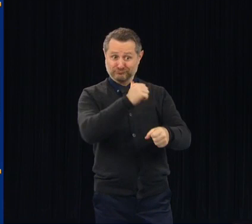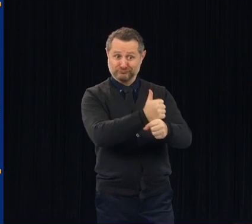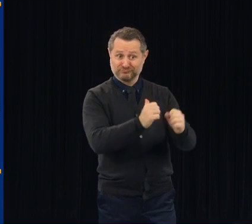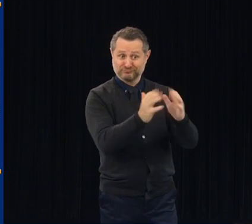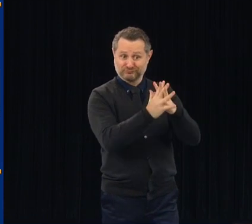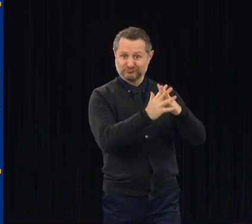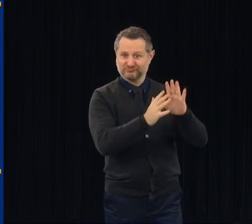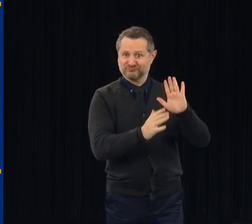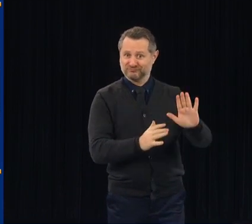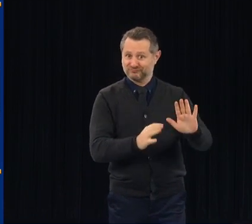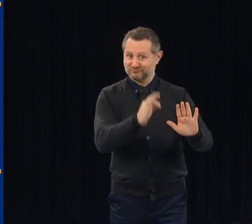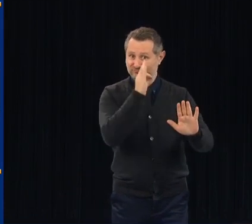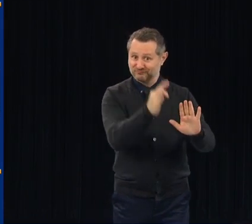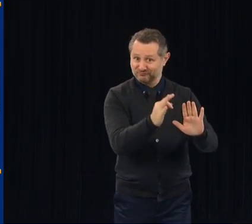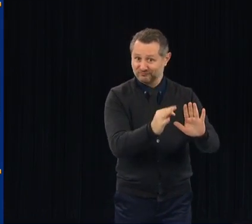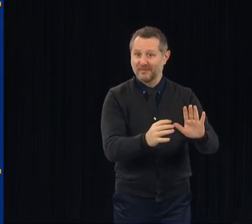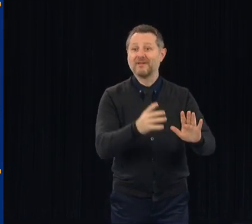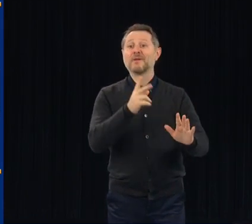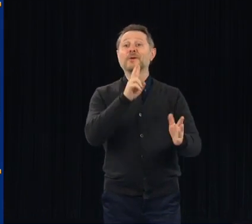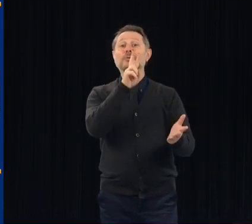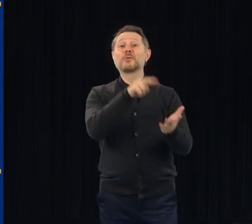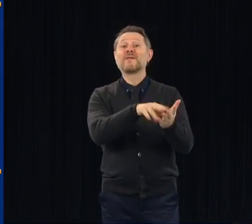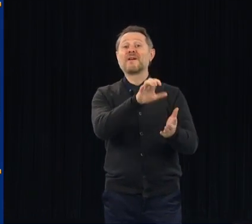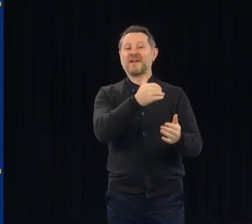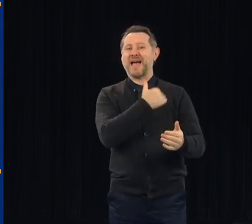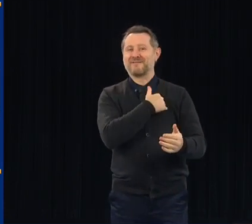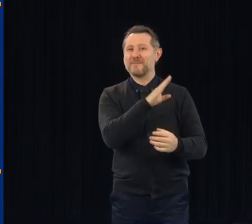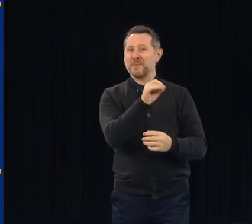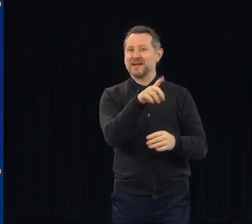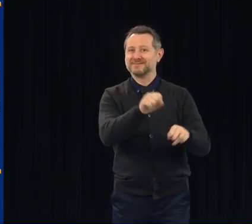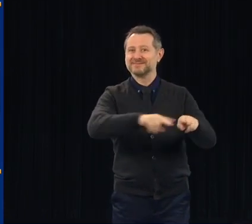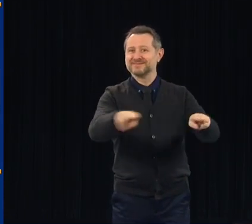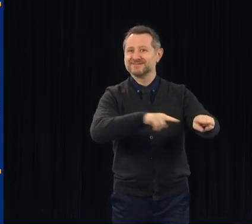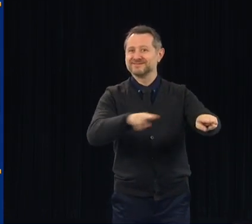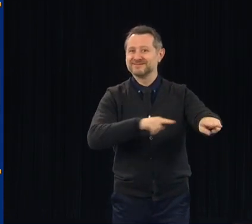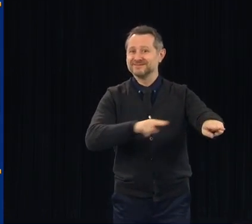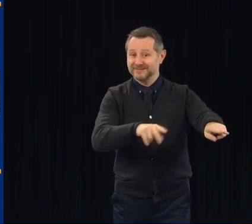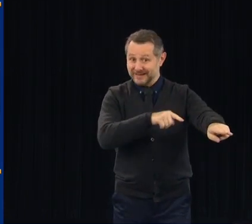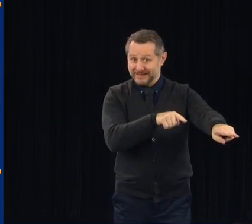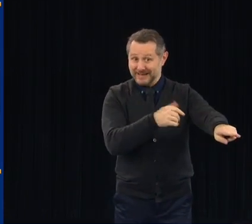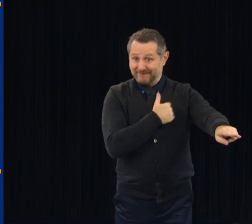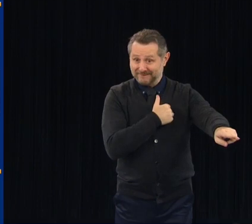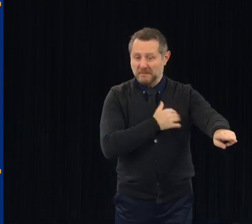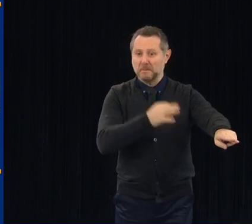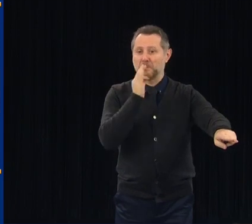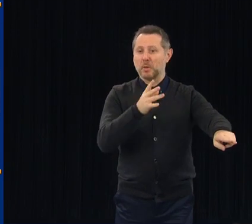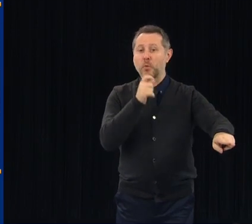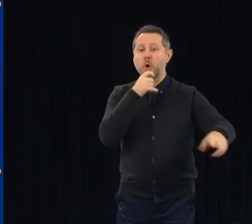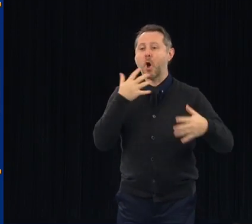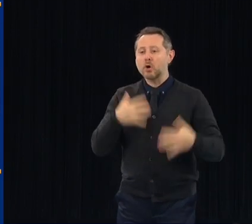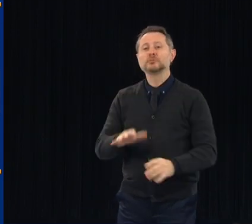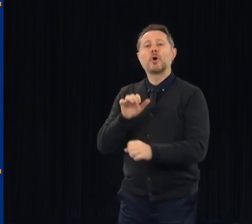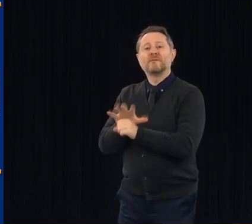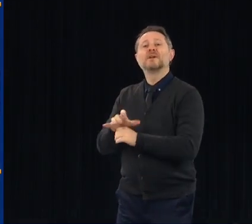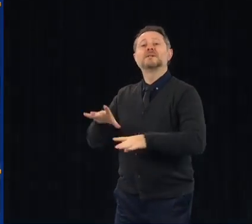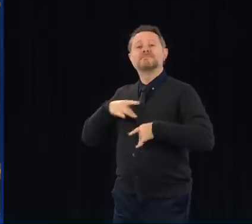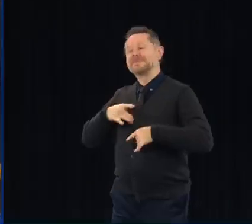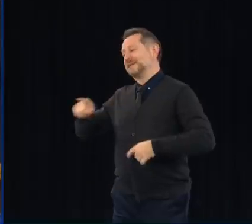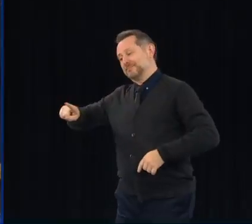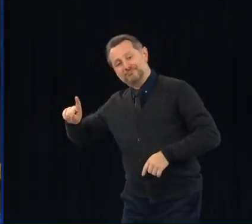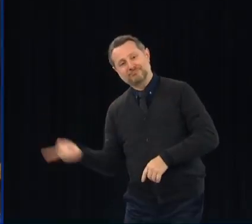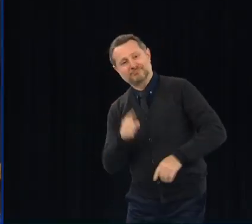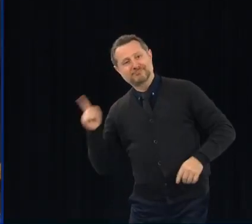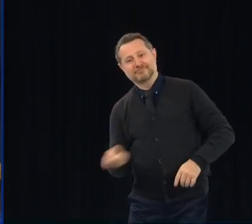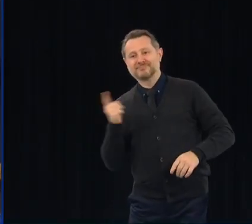that's 2,500 beds for people who test positive with the COVID virus. That is